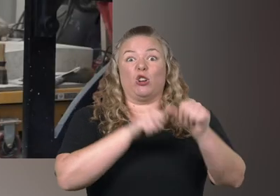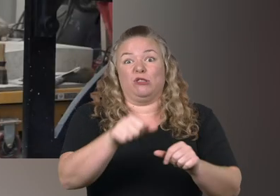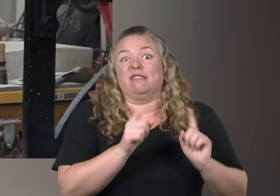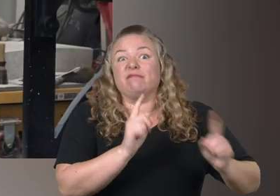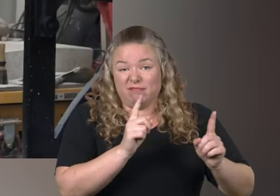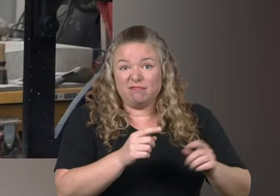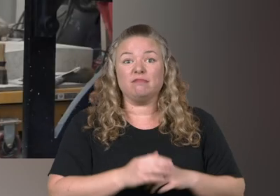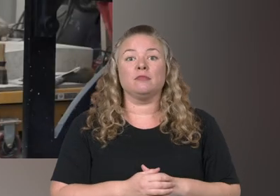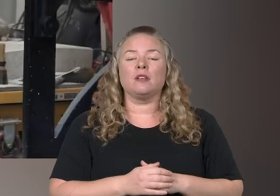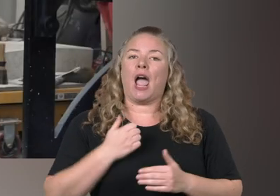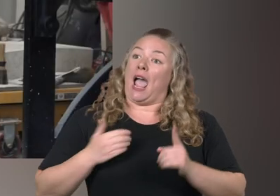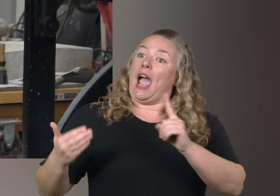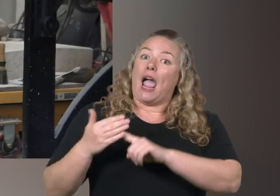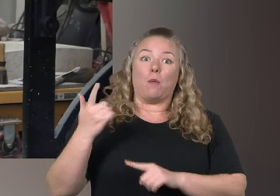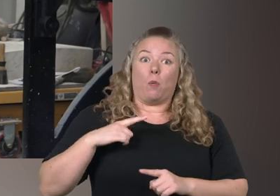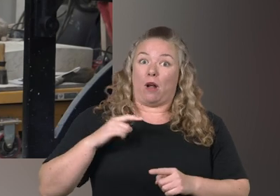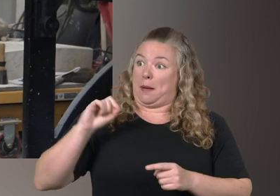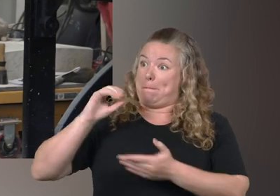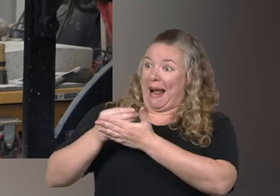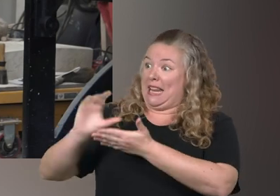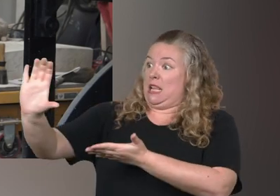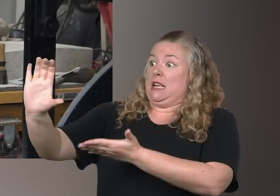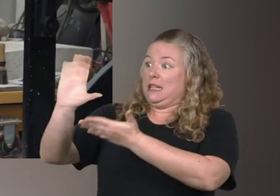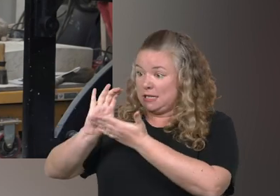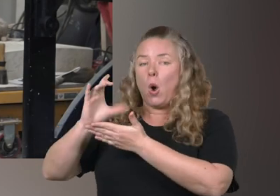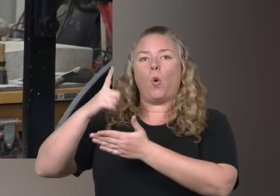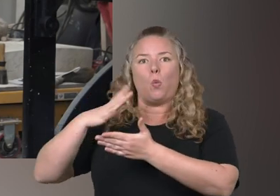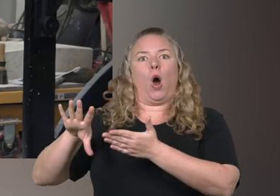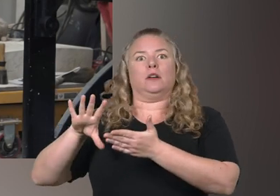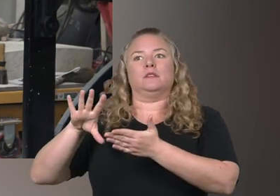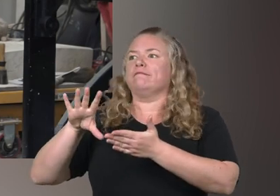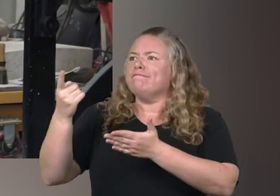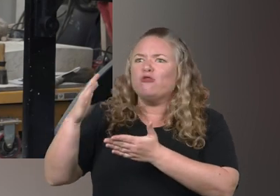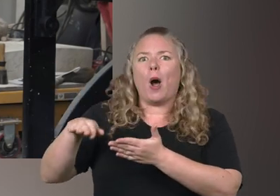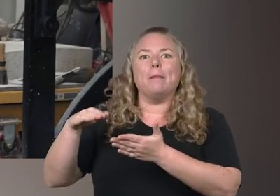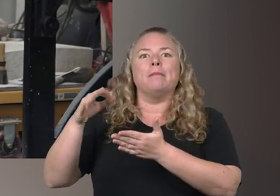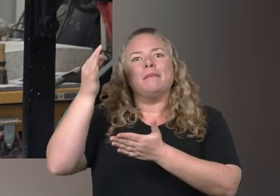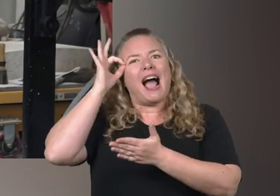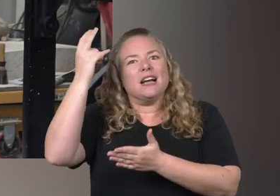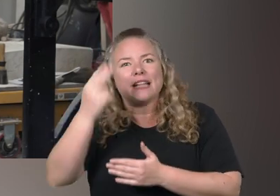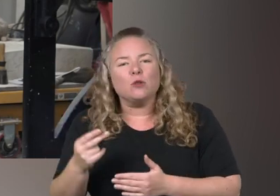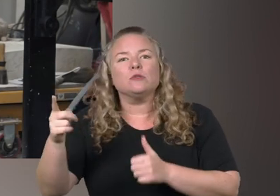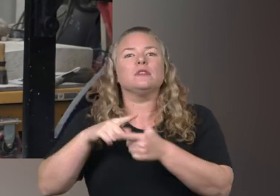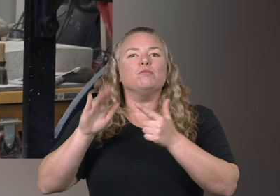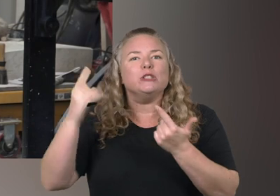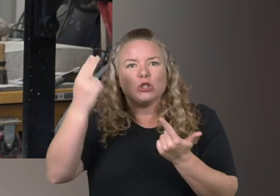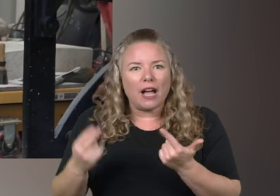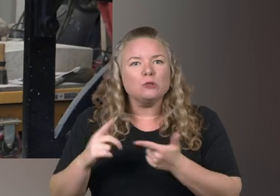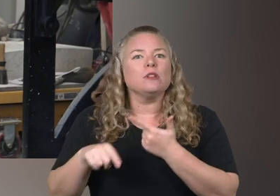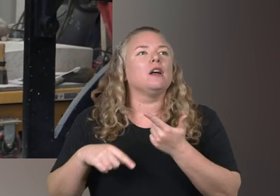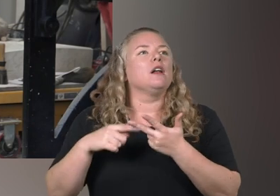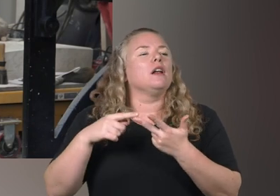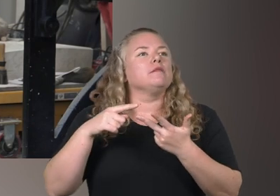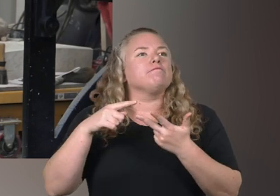was for the majority of that money from the Arts Council, the British Council and the Spirit of 2012 and